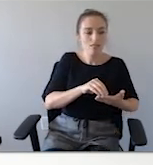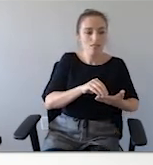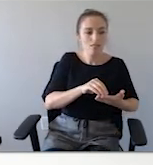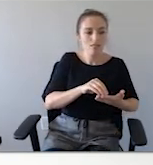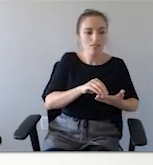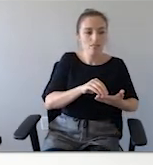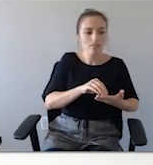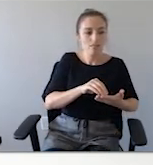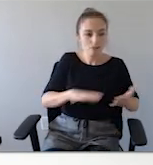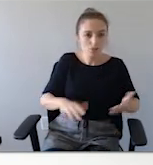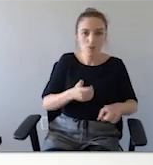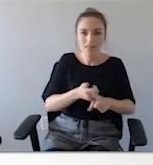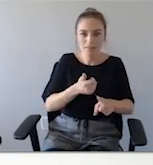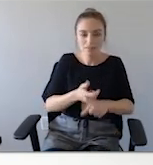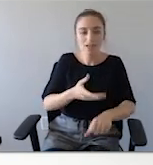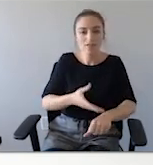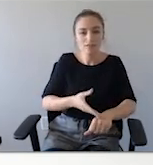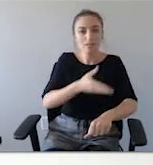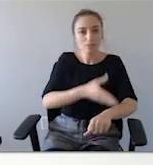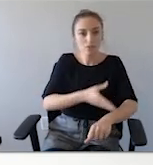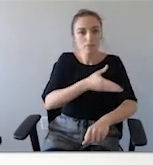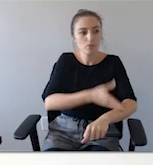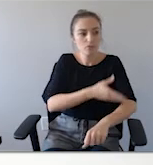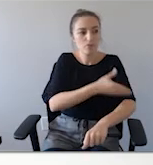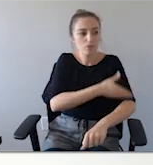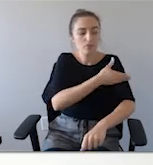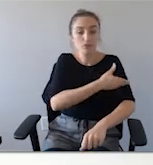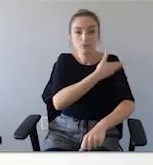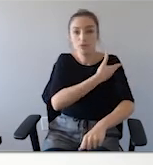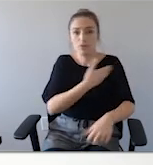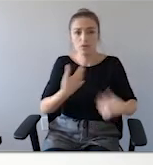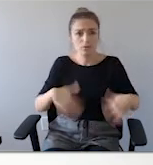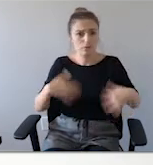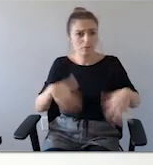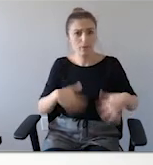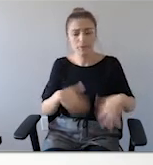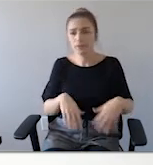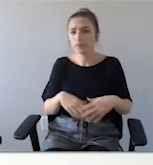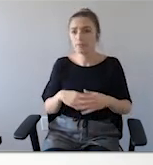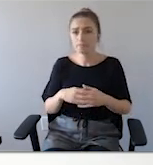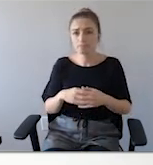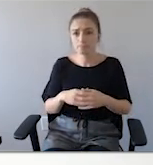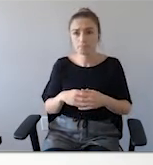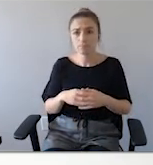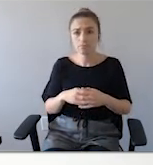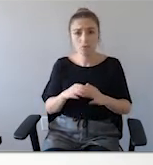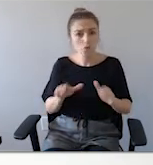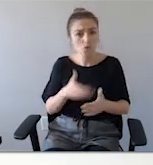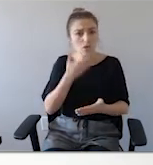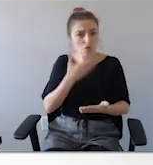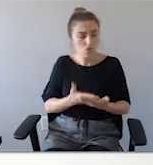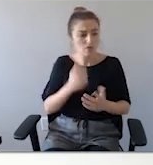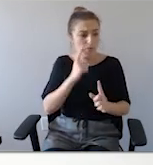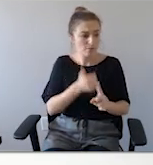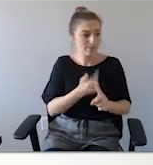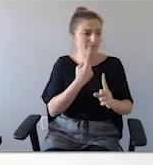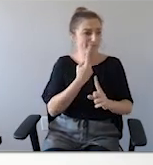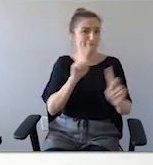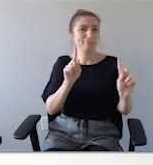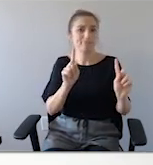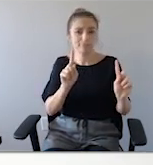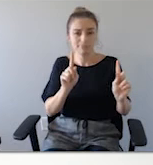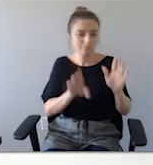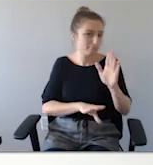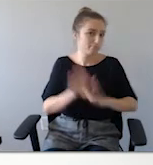real progress and they're doing good, and they are doing well, they're succeeding, and it